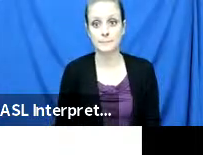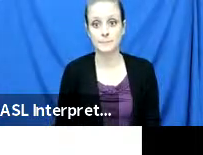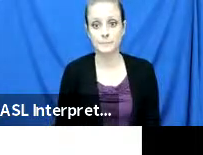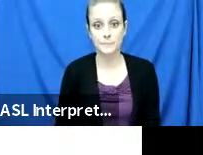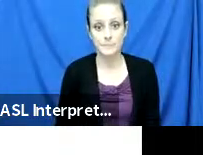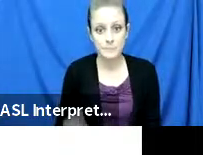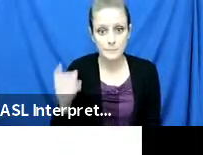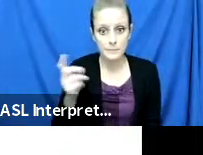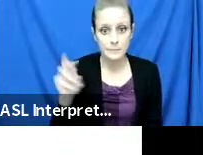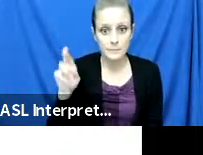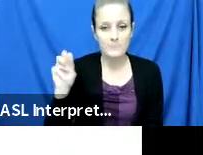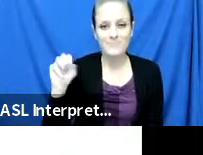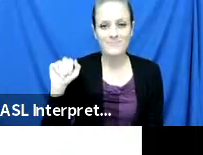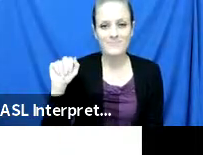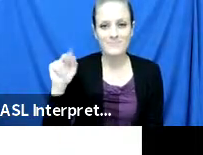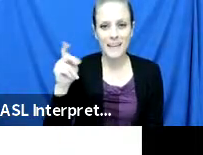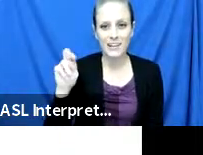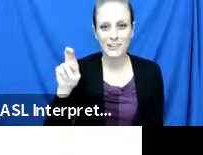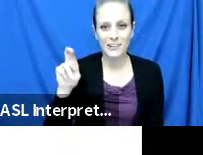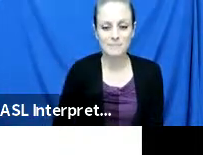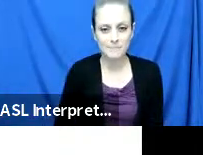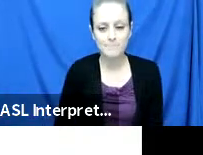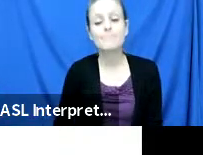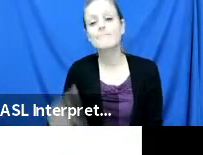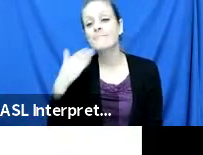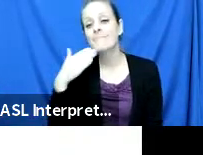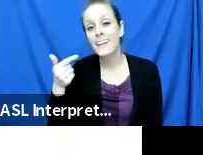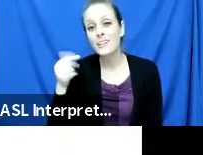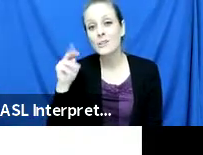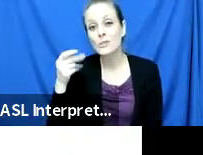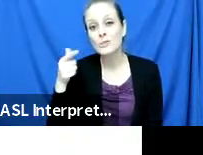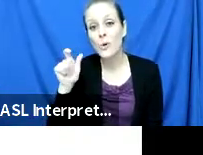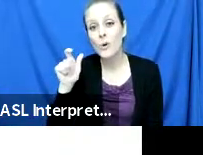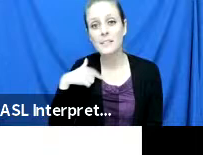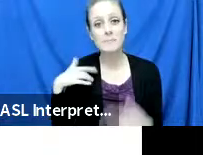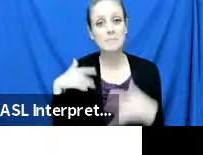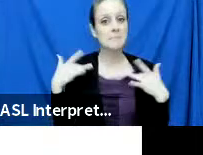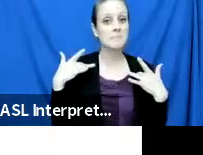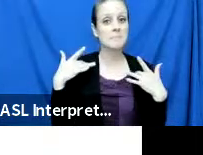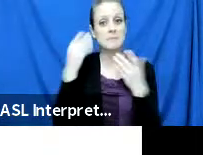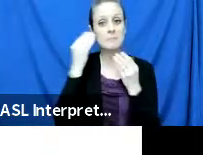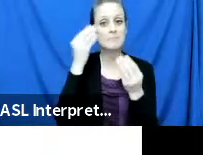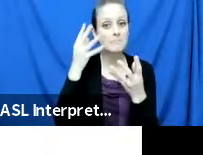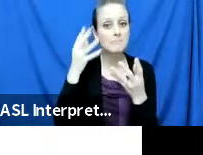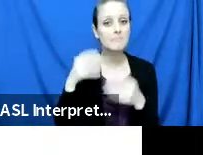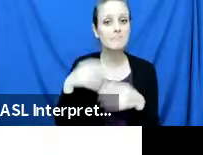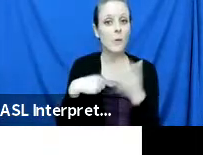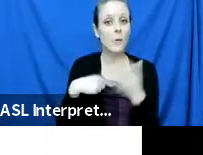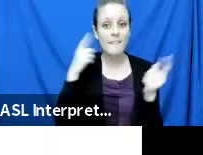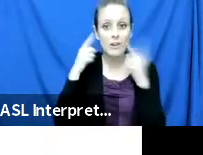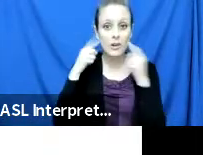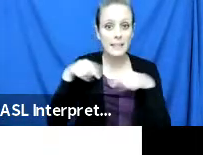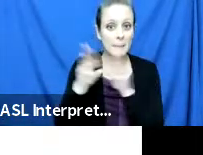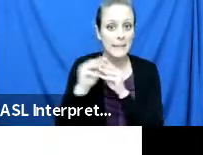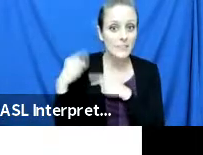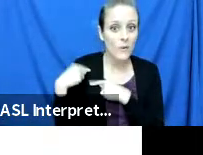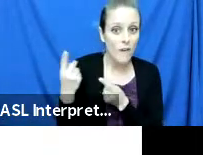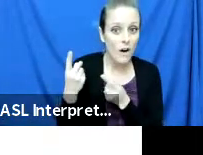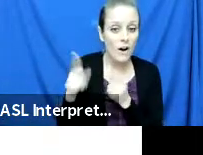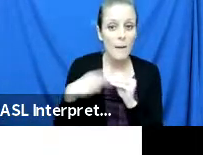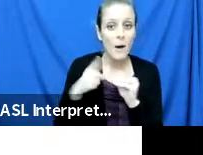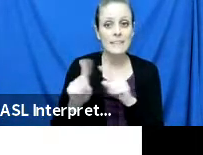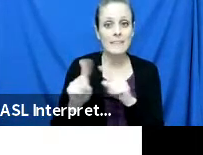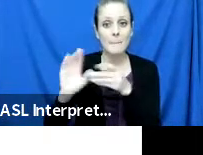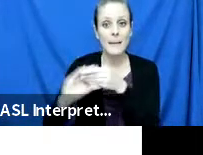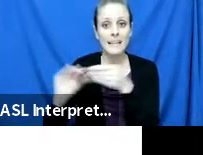Thank you, George. I'm so happy to be sharing this information and all of what I've heard in the meeting so far about the different messaging